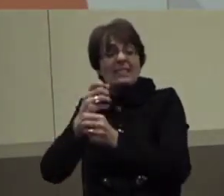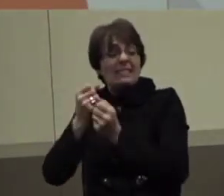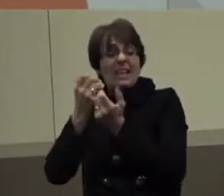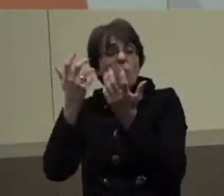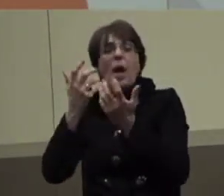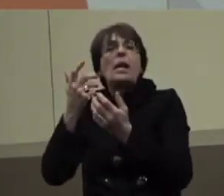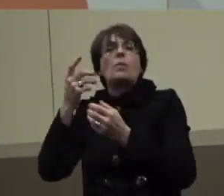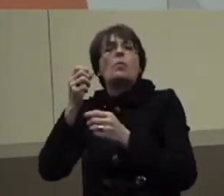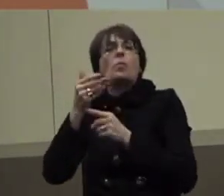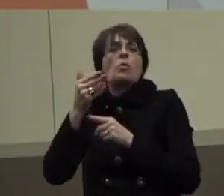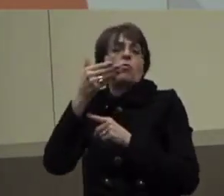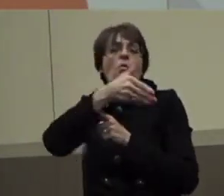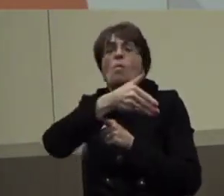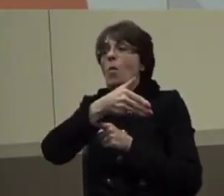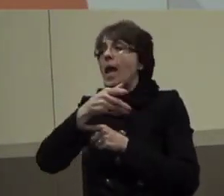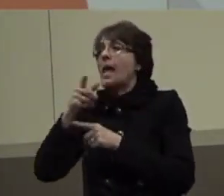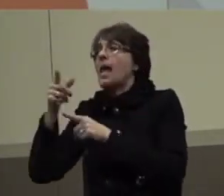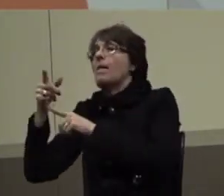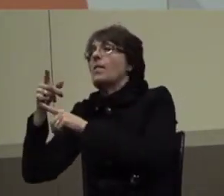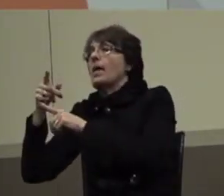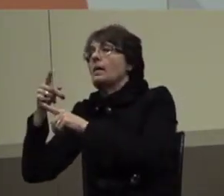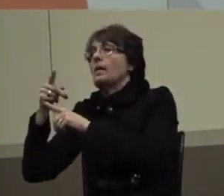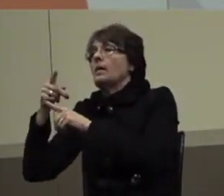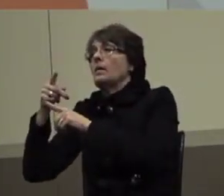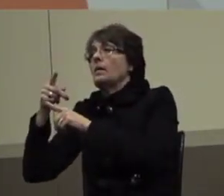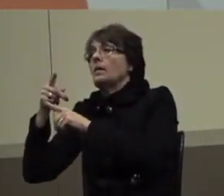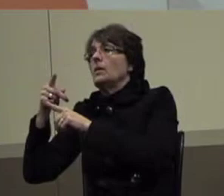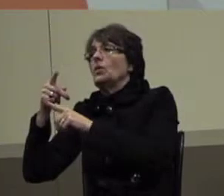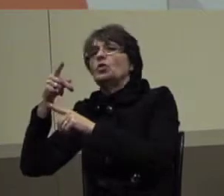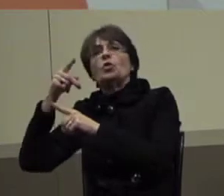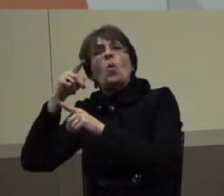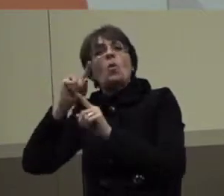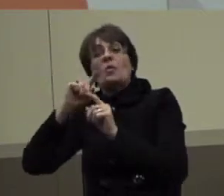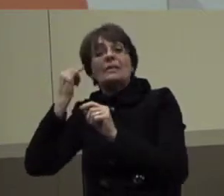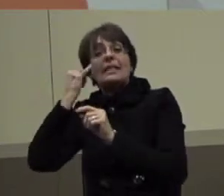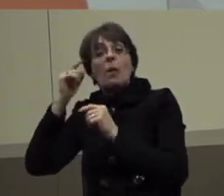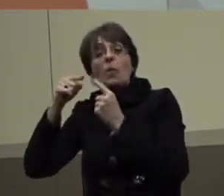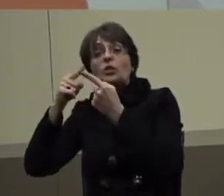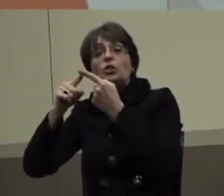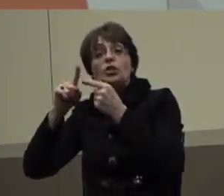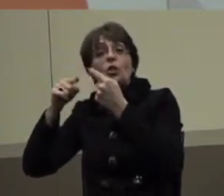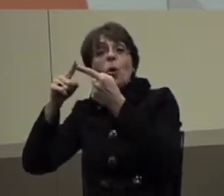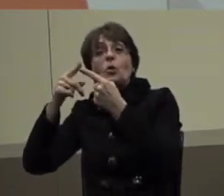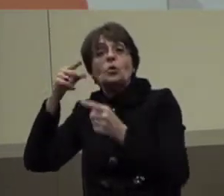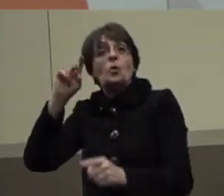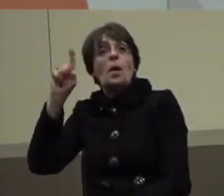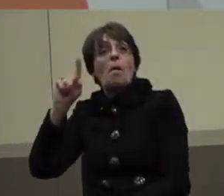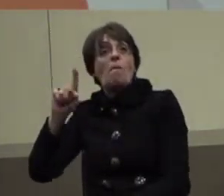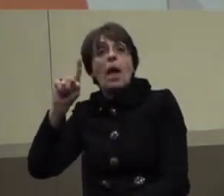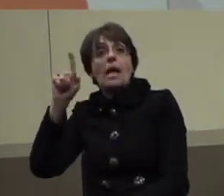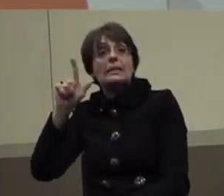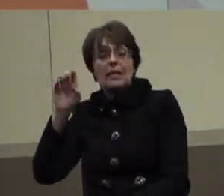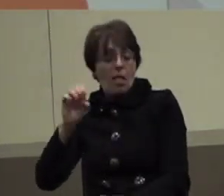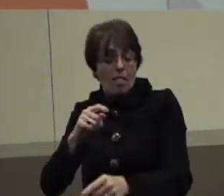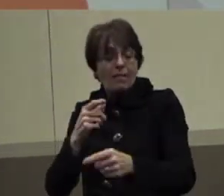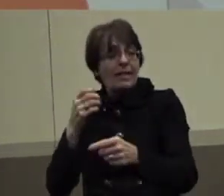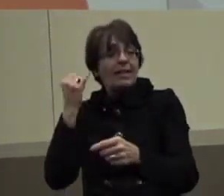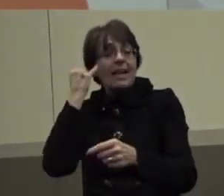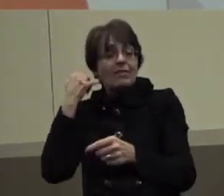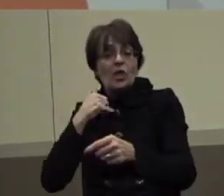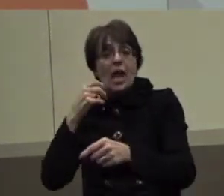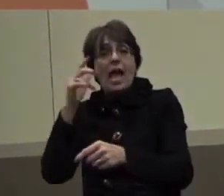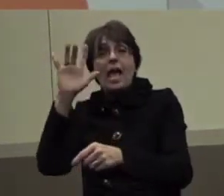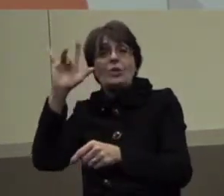And The puzzle, the 5 come yeah. off, she doesn't have an armful. yeah, otherwise she'd become distracted by 25 of them